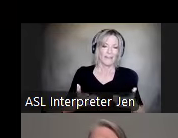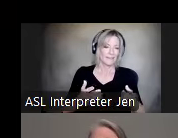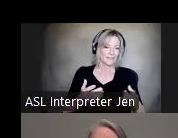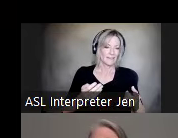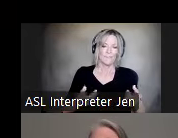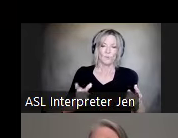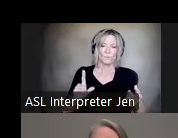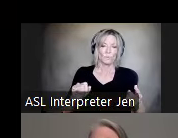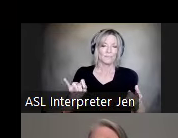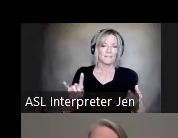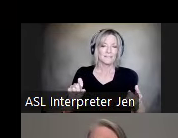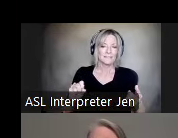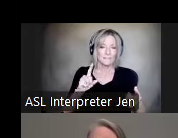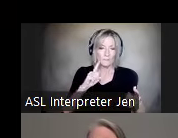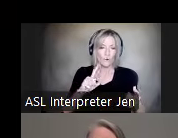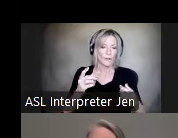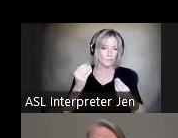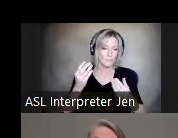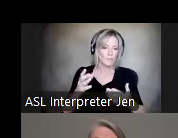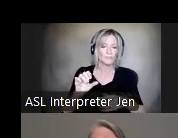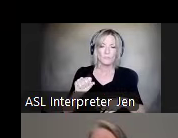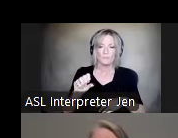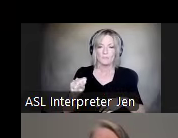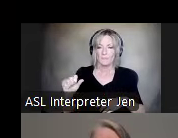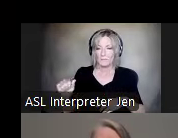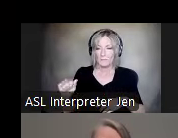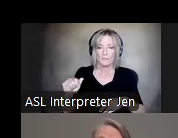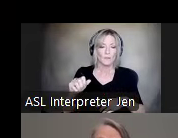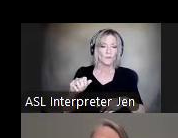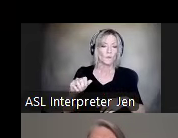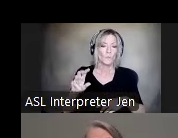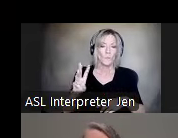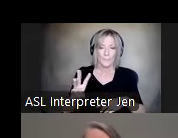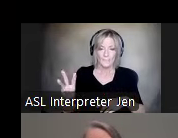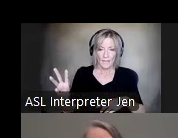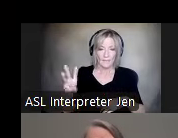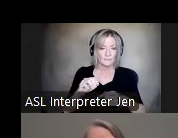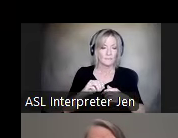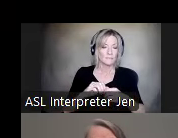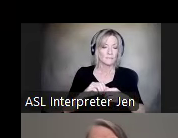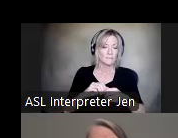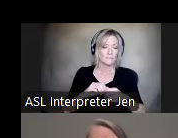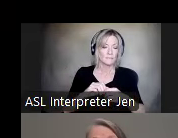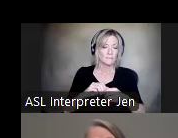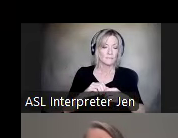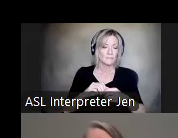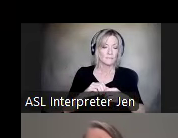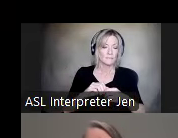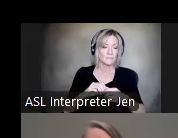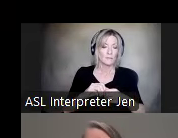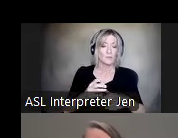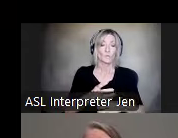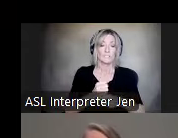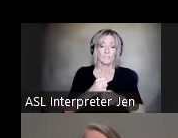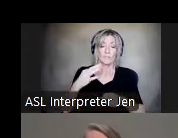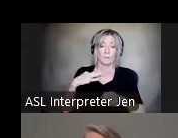to information on the Social Security Administration's website on receiving benefits